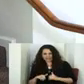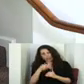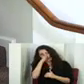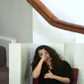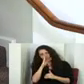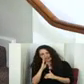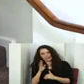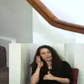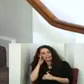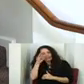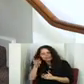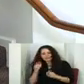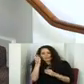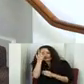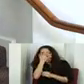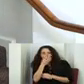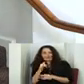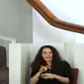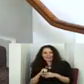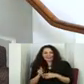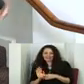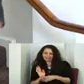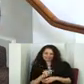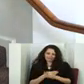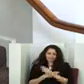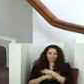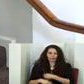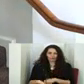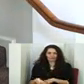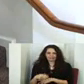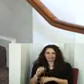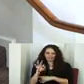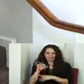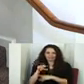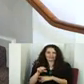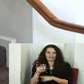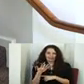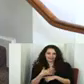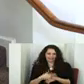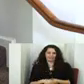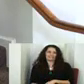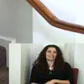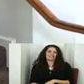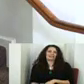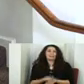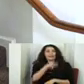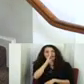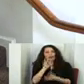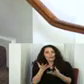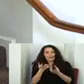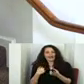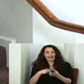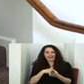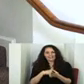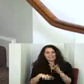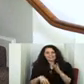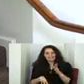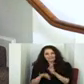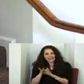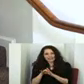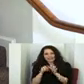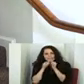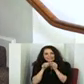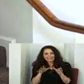so beautiful that they had to cover them with fig leaves. God wanted us to find blessing in